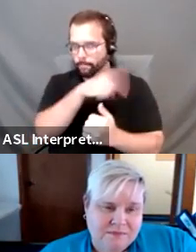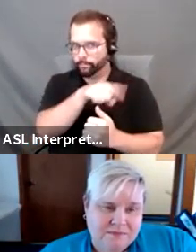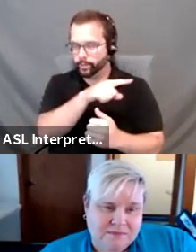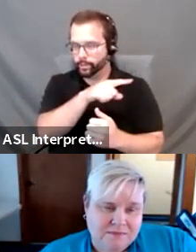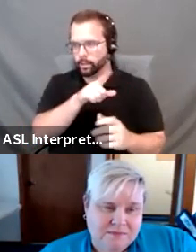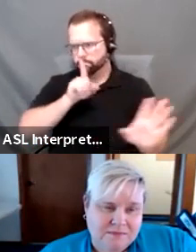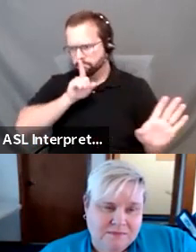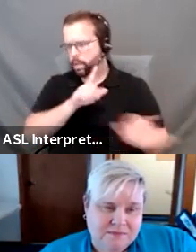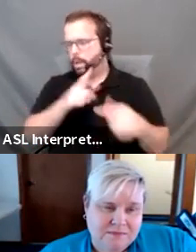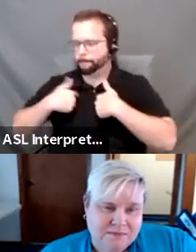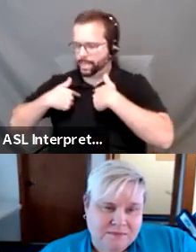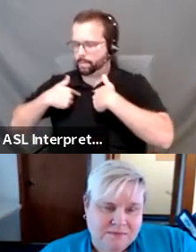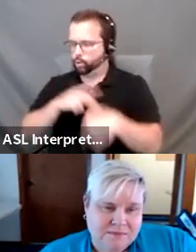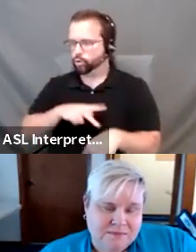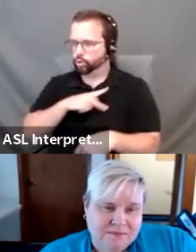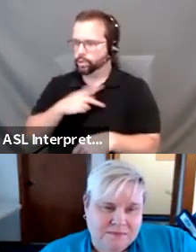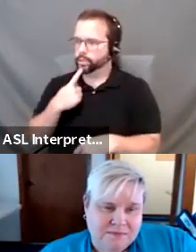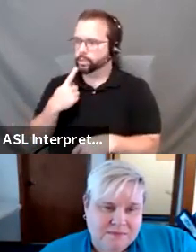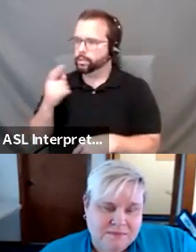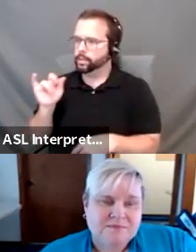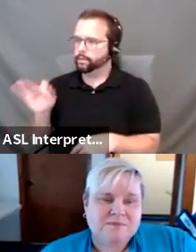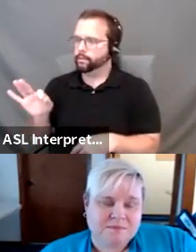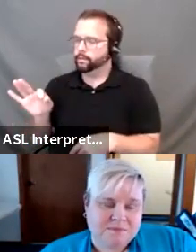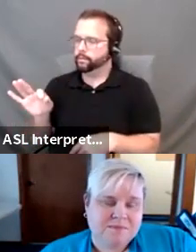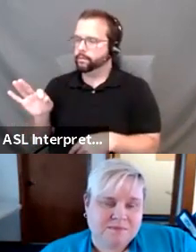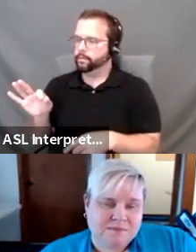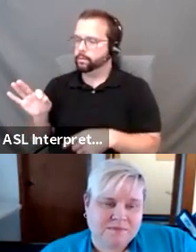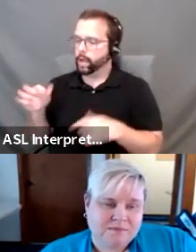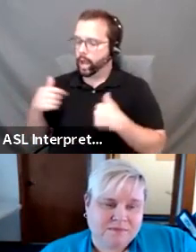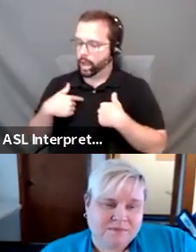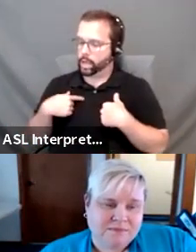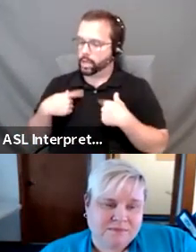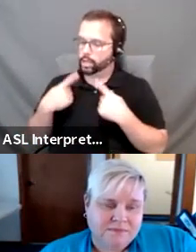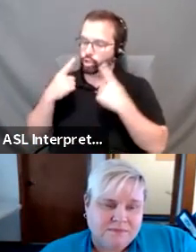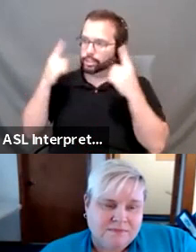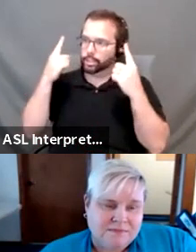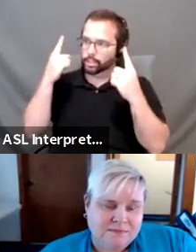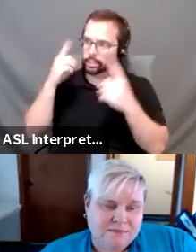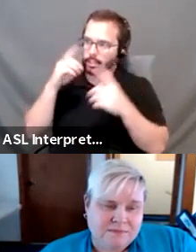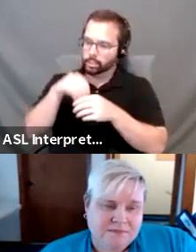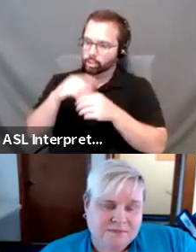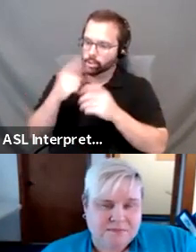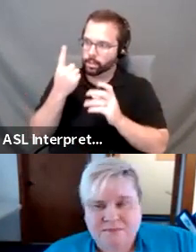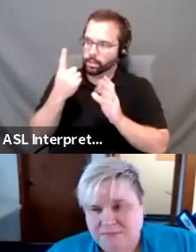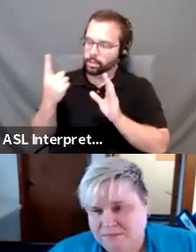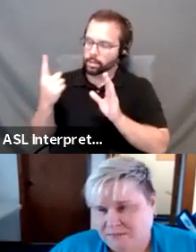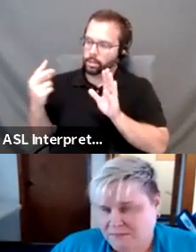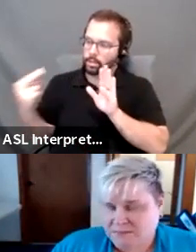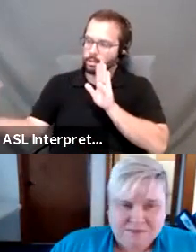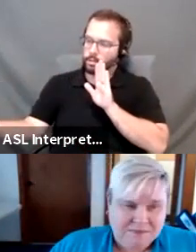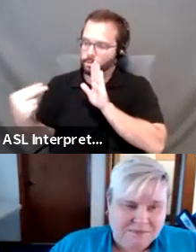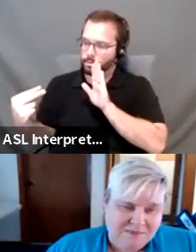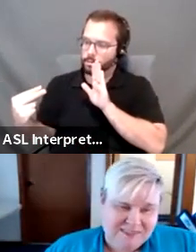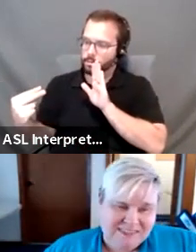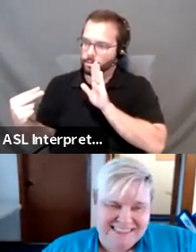person gets something from something, you've succeeded. But I realize that the people who pay the bills might have